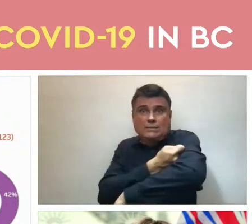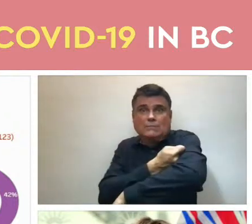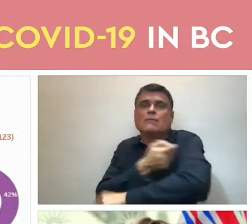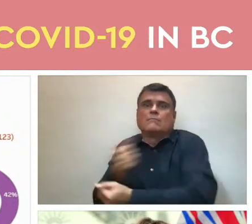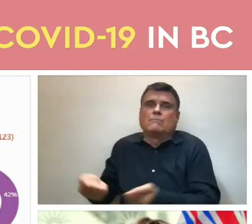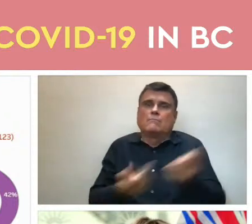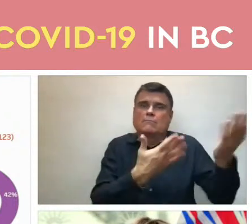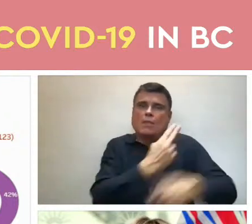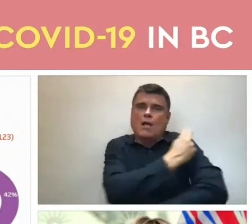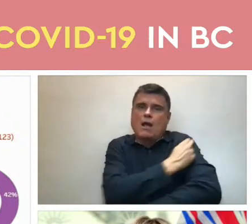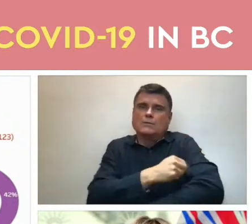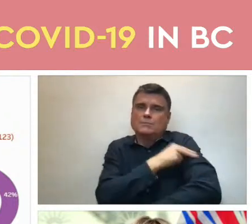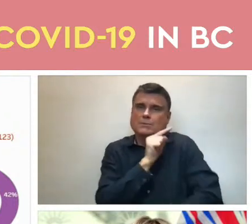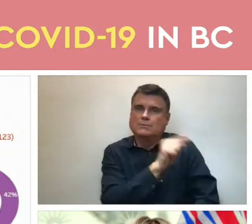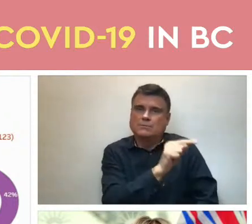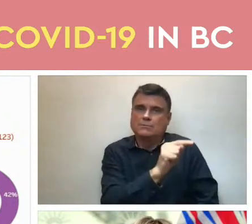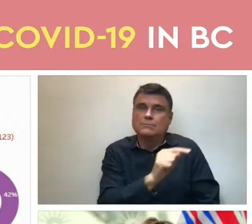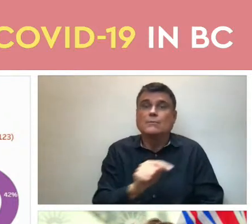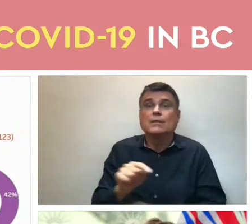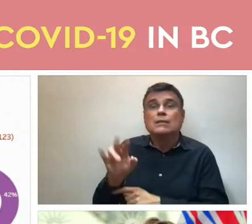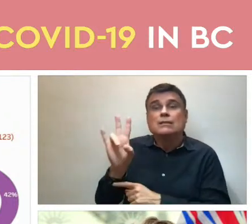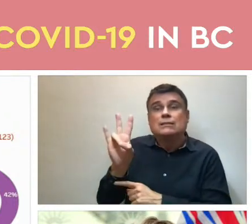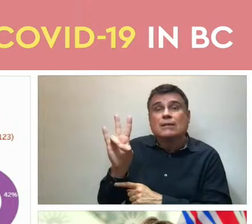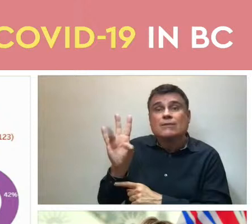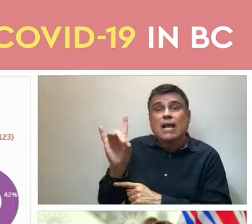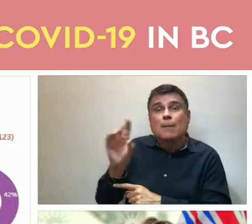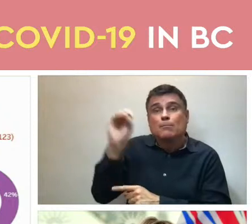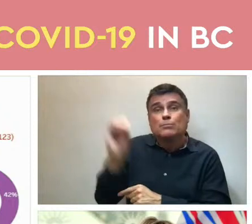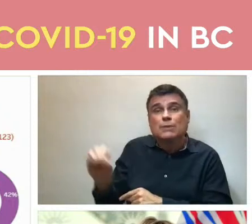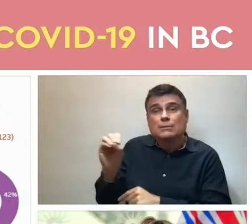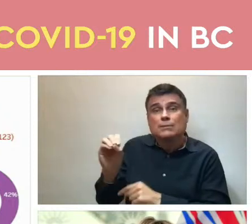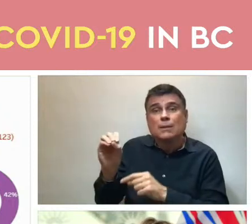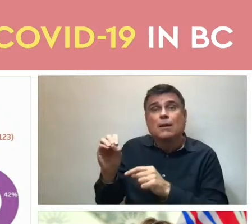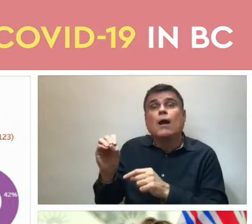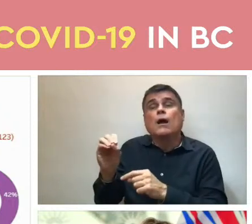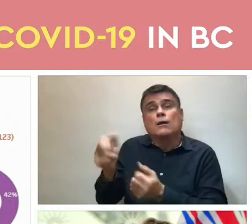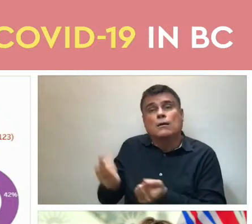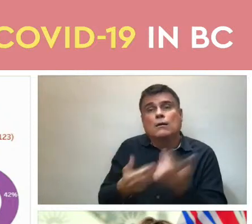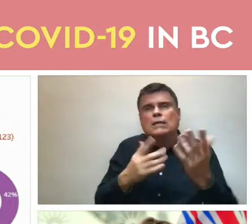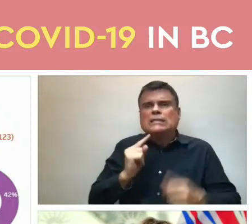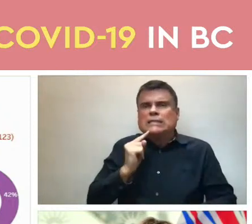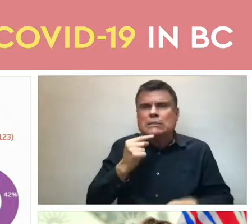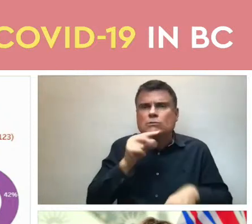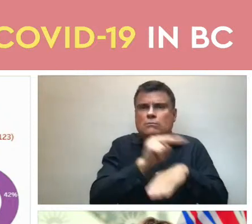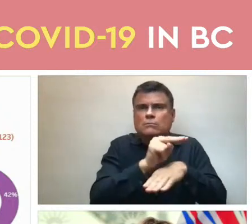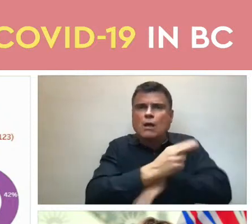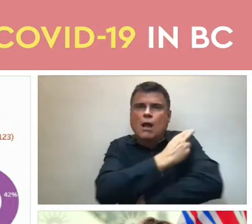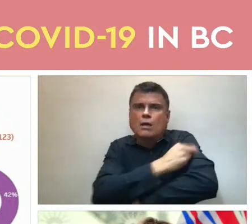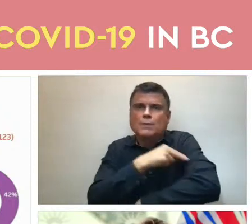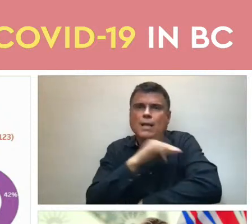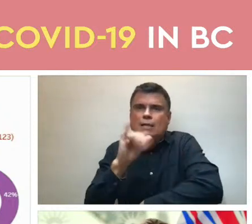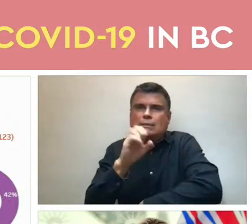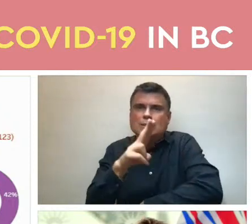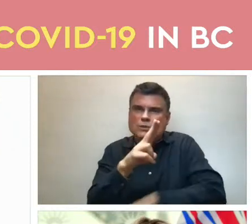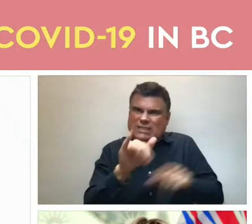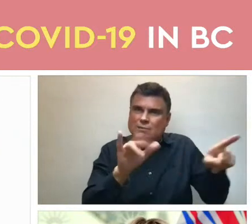And 78% of people in our ICUs and critical care are people who've not been vaccinated.